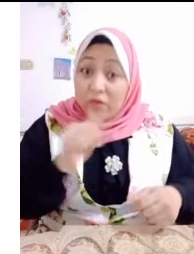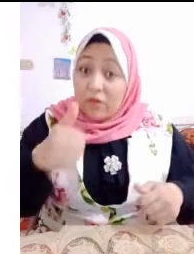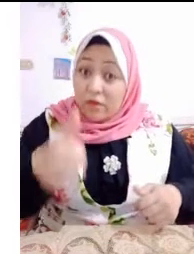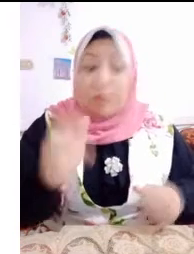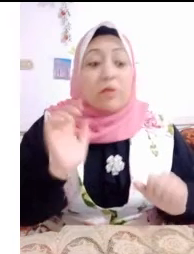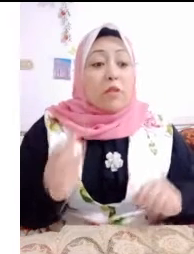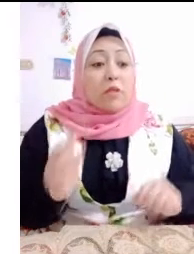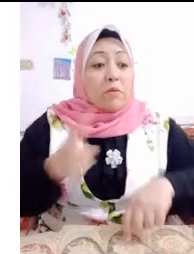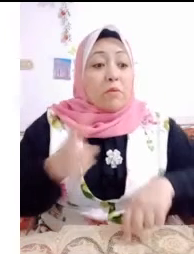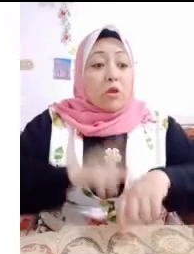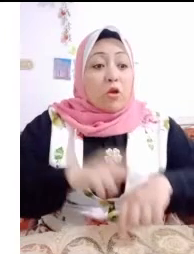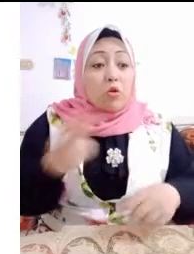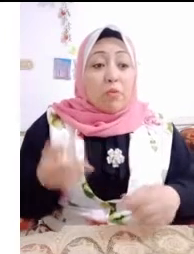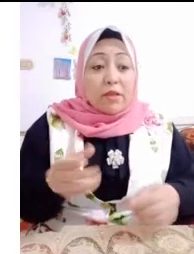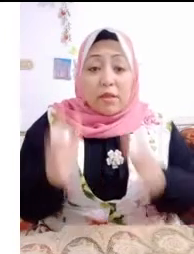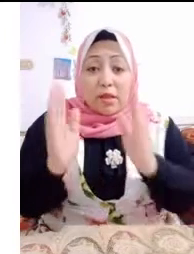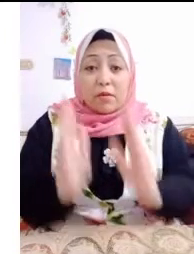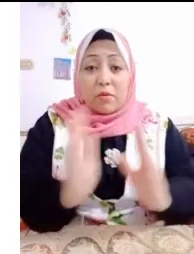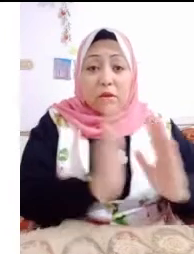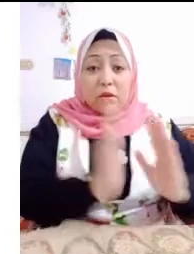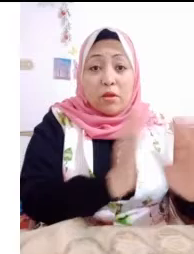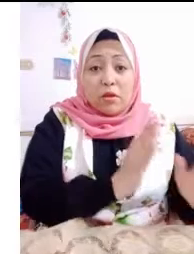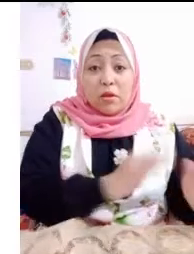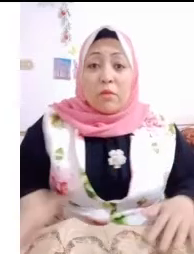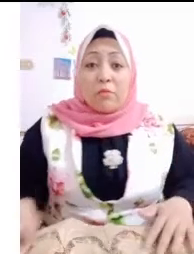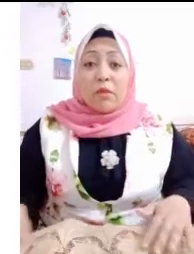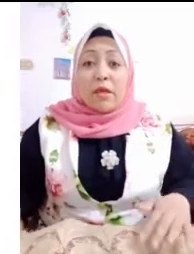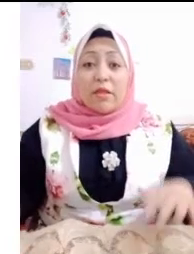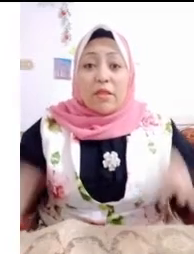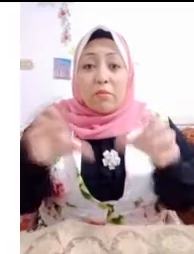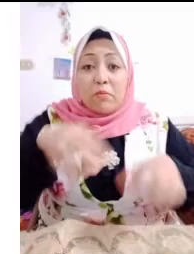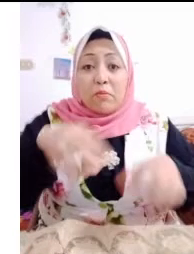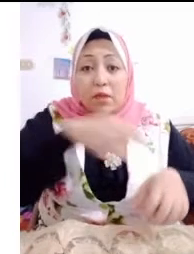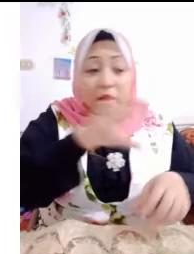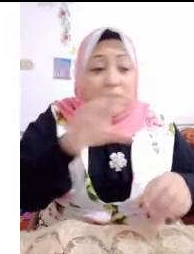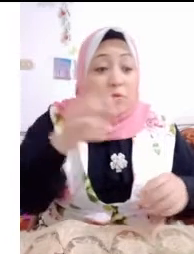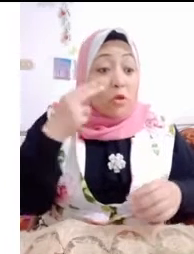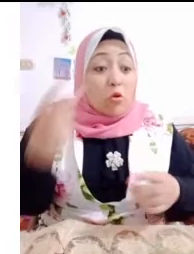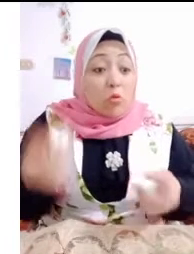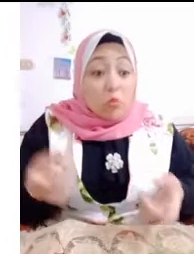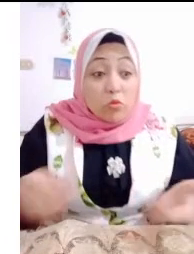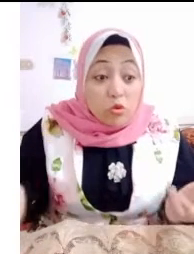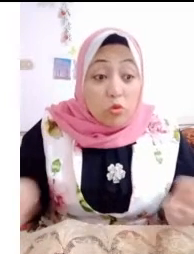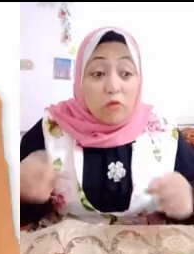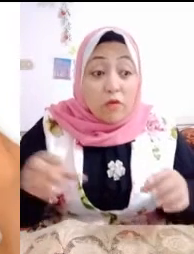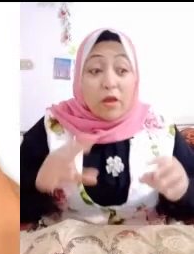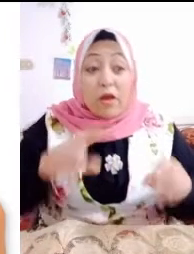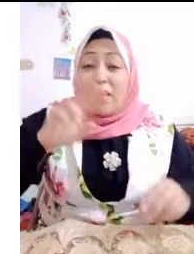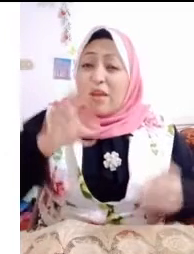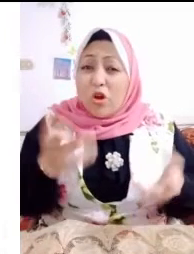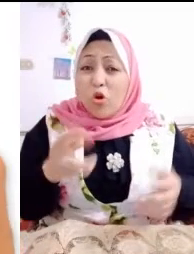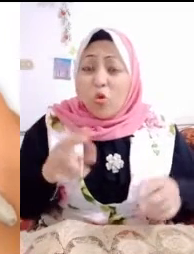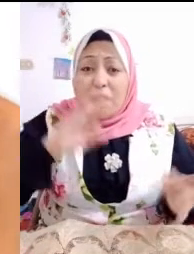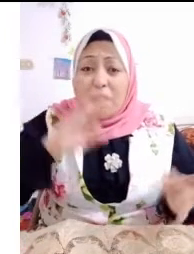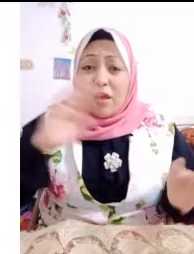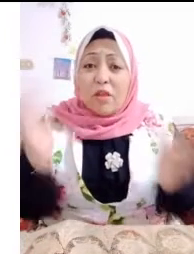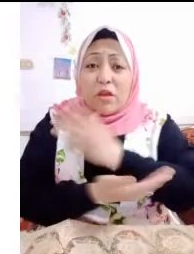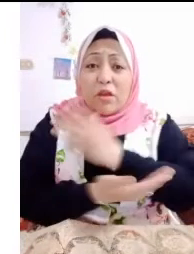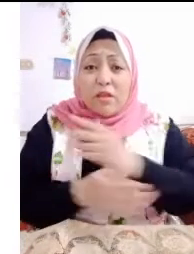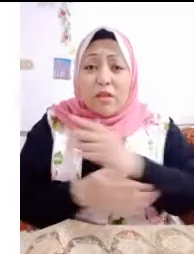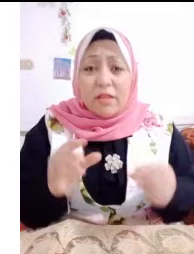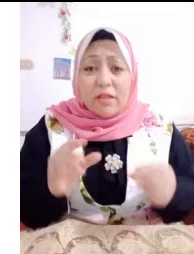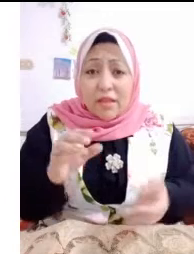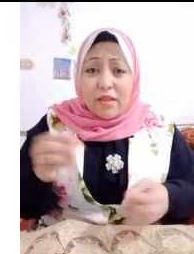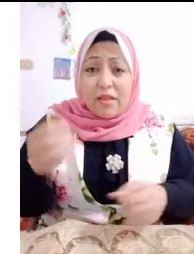biodegradable plastic means and how it works. Products can be designed to be fully biodegradable or recyclable, not so that